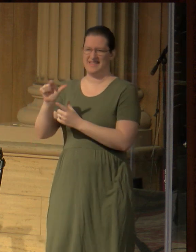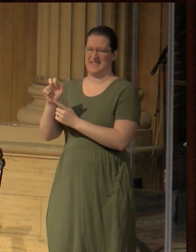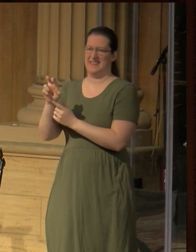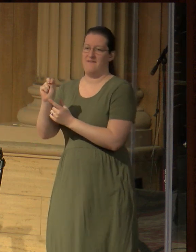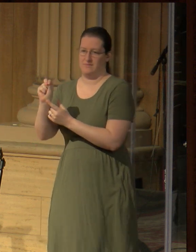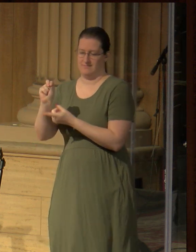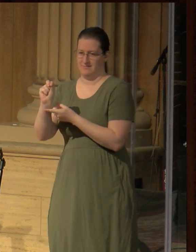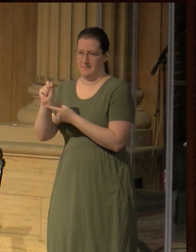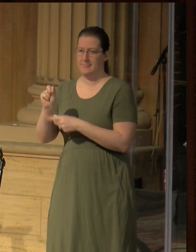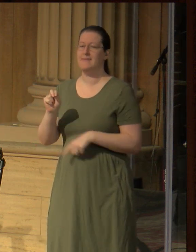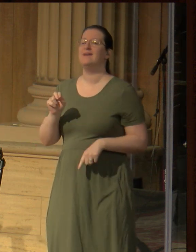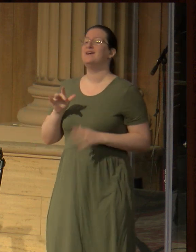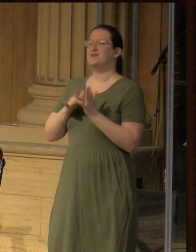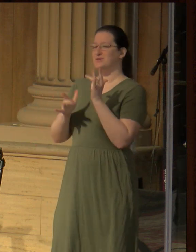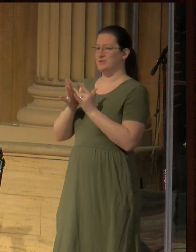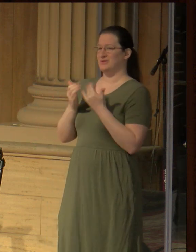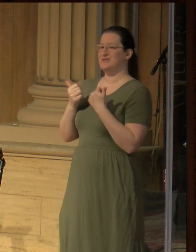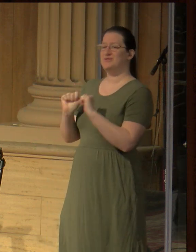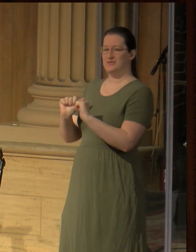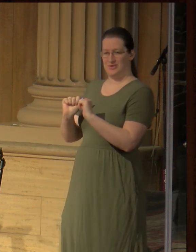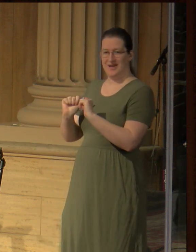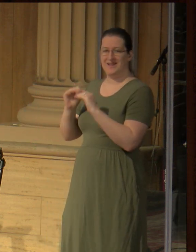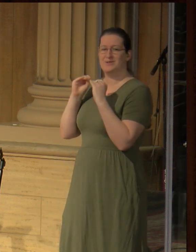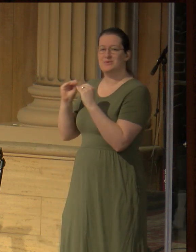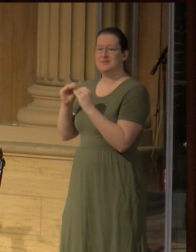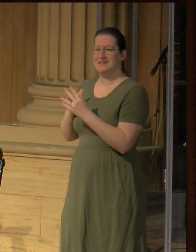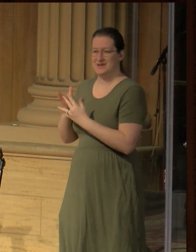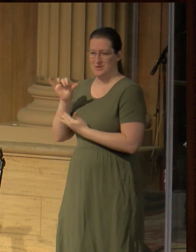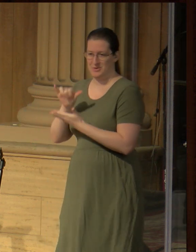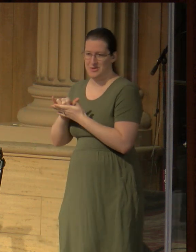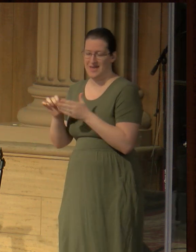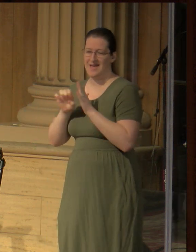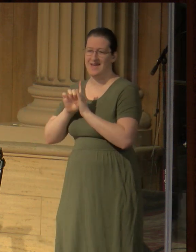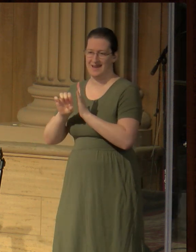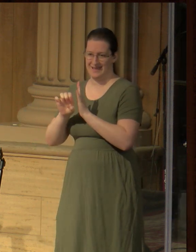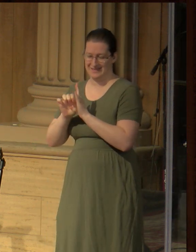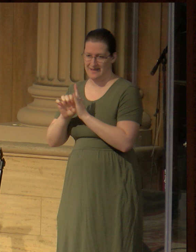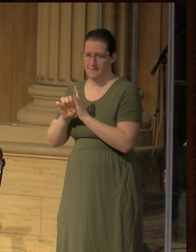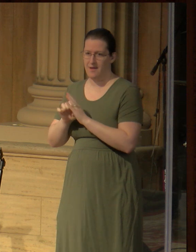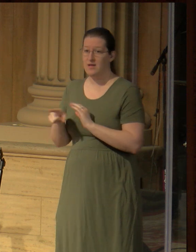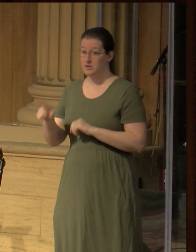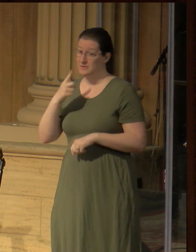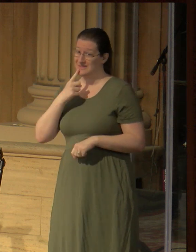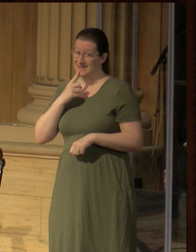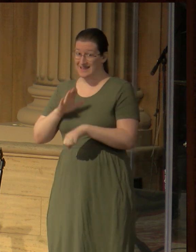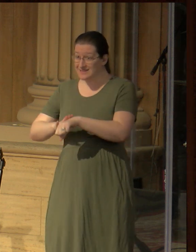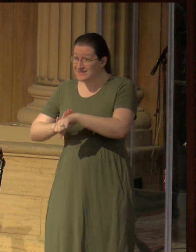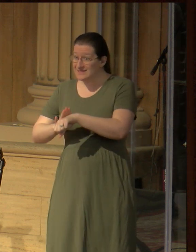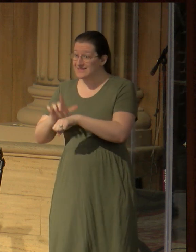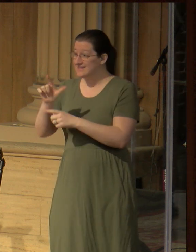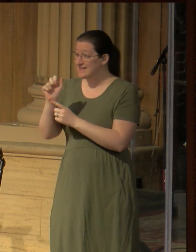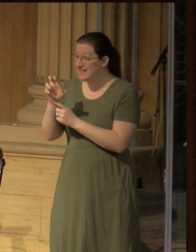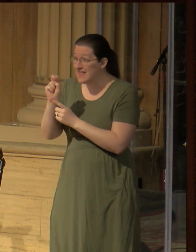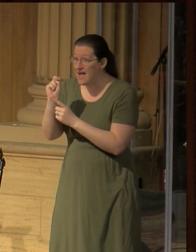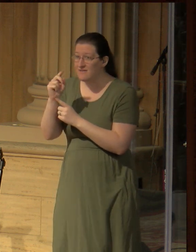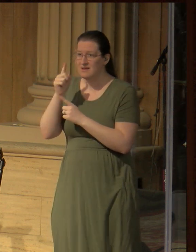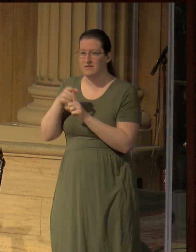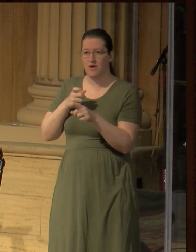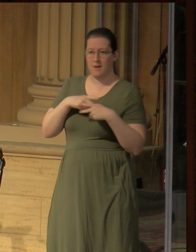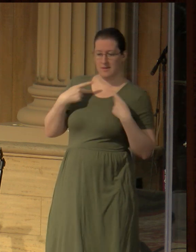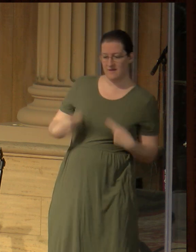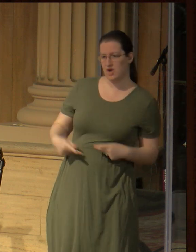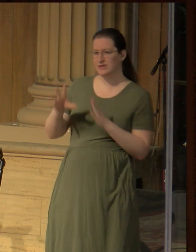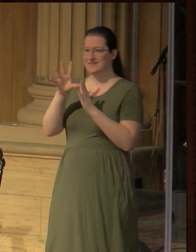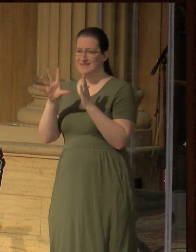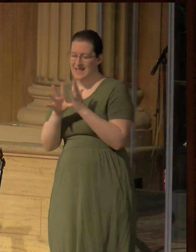trying to teach them. And so he says, after they say, we have no bread, he says, well, watch out for the leaven of the Pharisees and the Sadducees. And they start talking to each